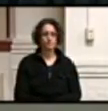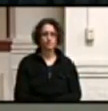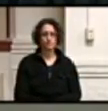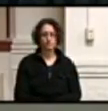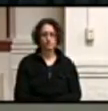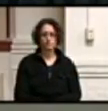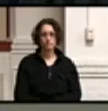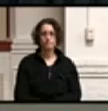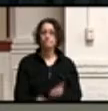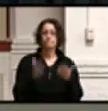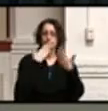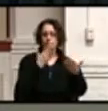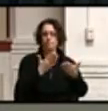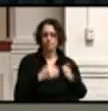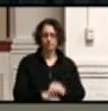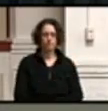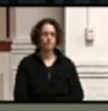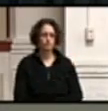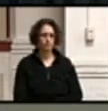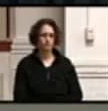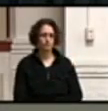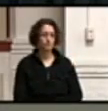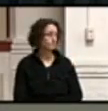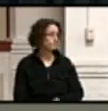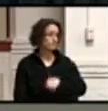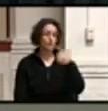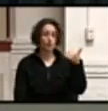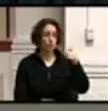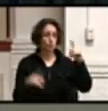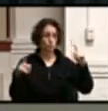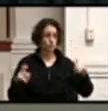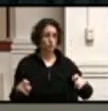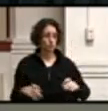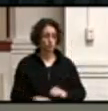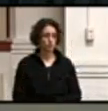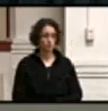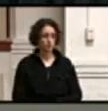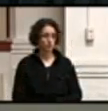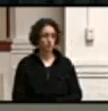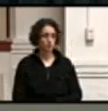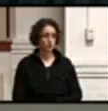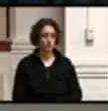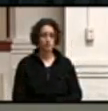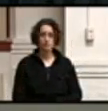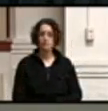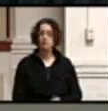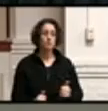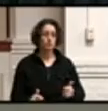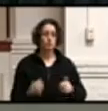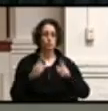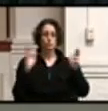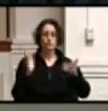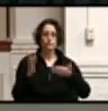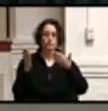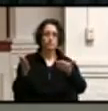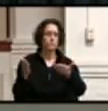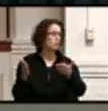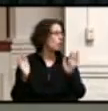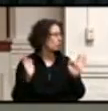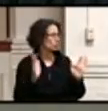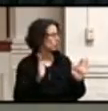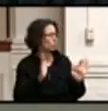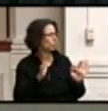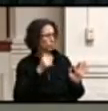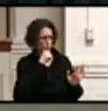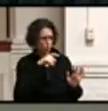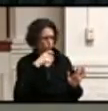Thank you. Mm-hmm. Any other questions? Can't wait. Well, then we're ready for a motion, I guess. That's the thing. Do